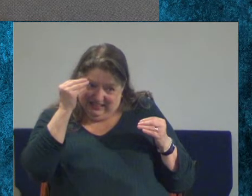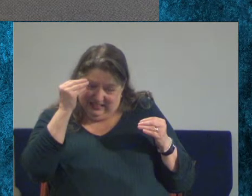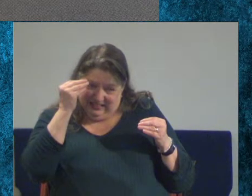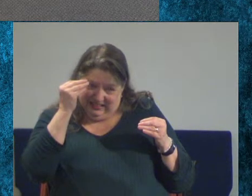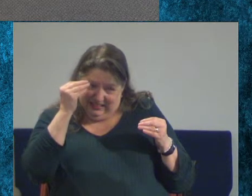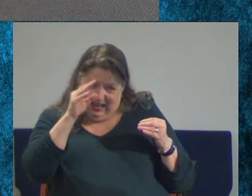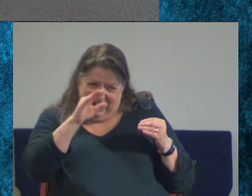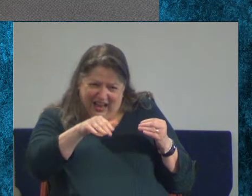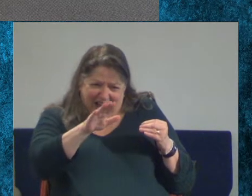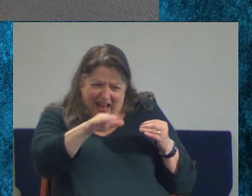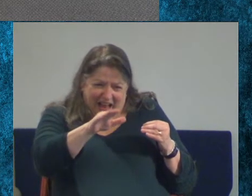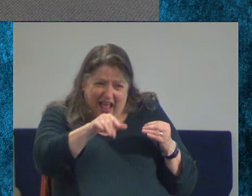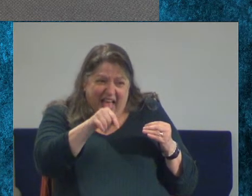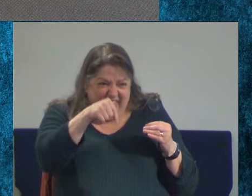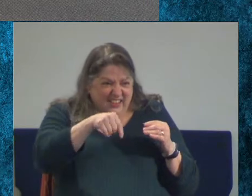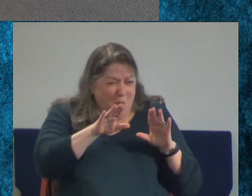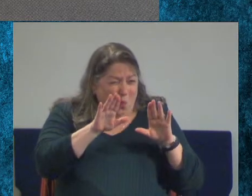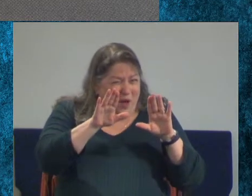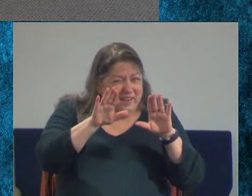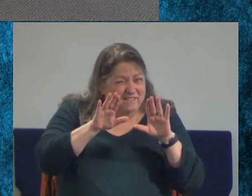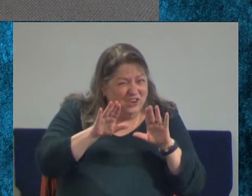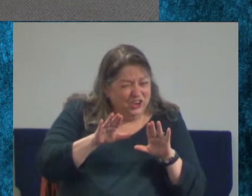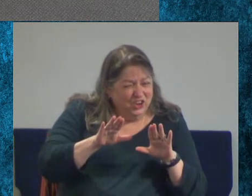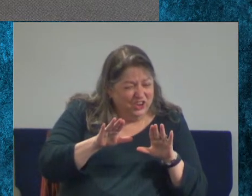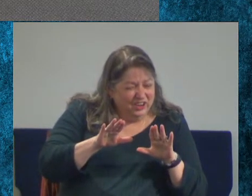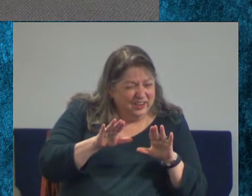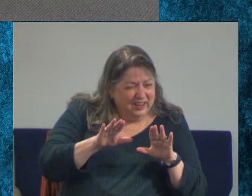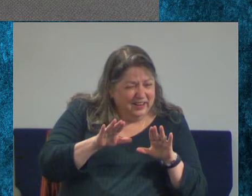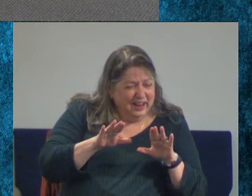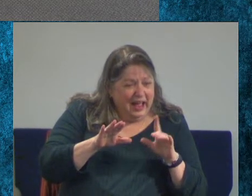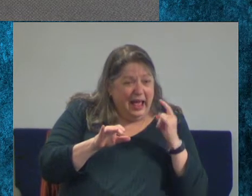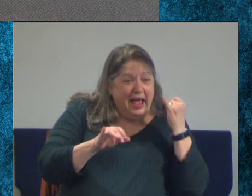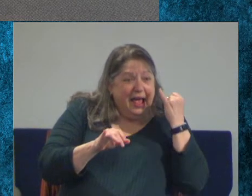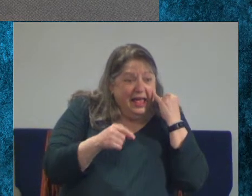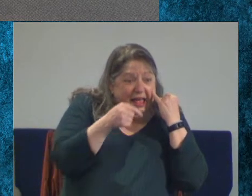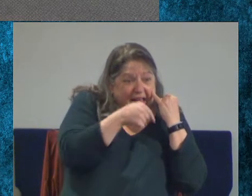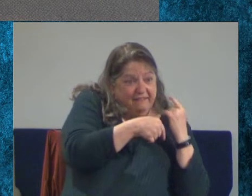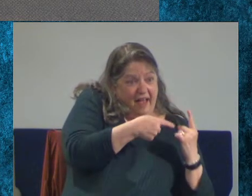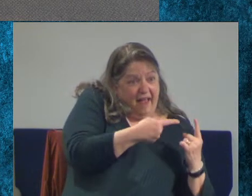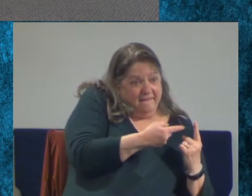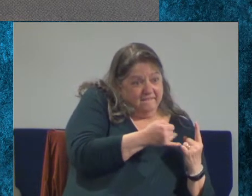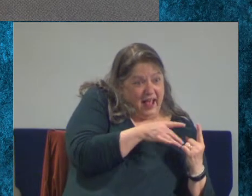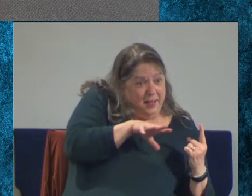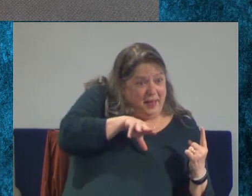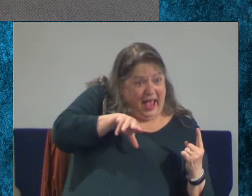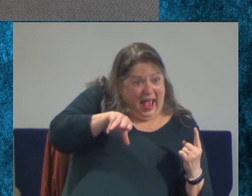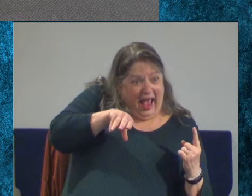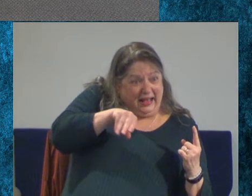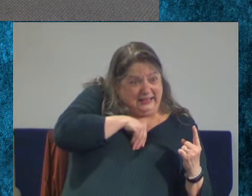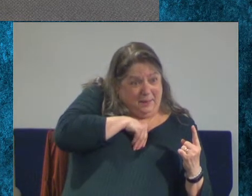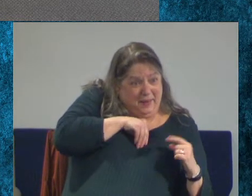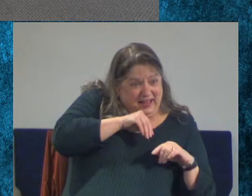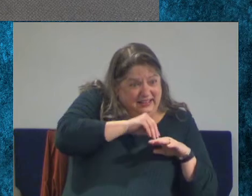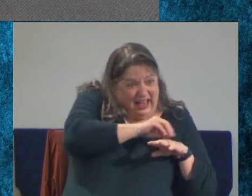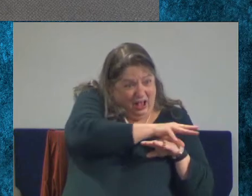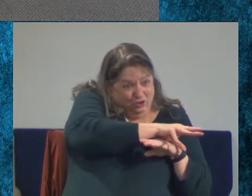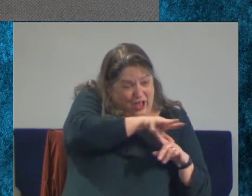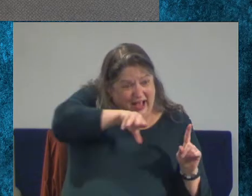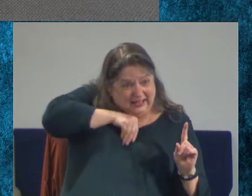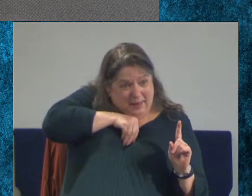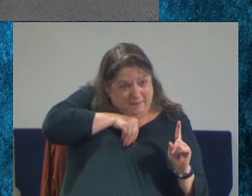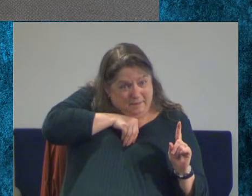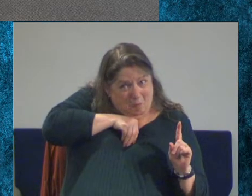And here's the wonderful thing, that if Philemon would consider what Paul is saying, that begins to set